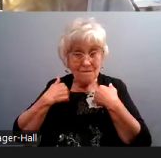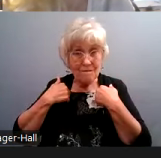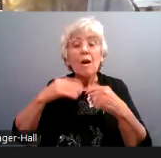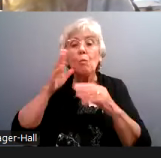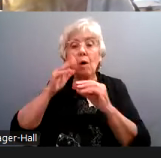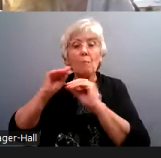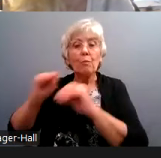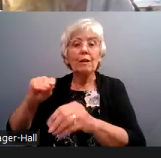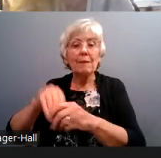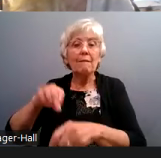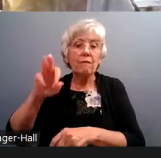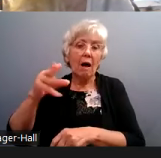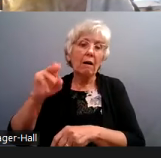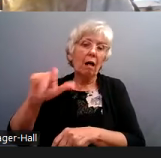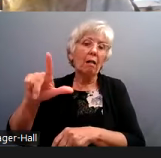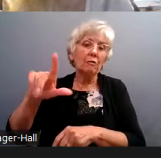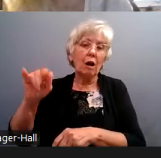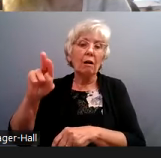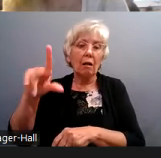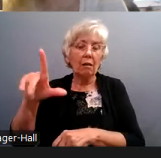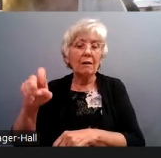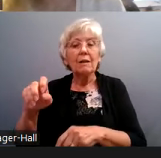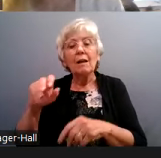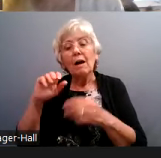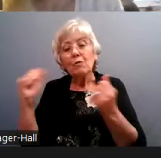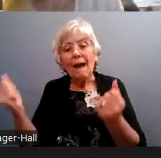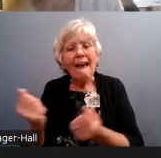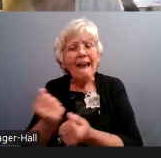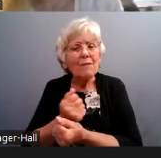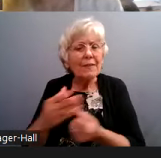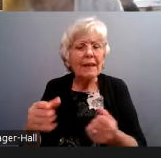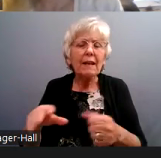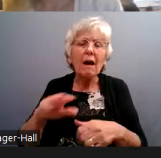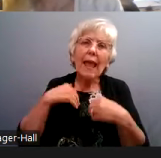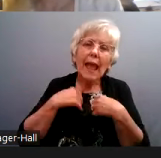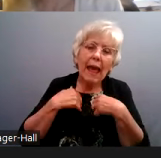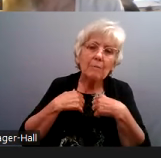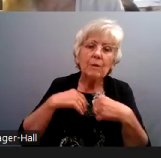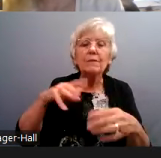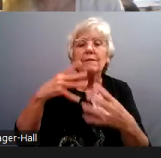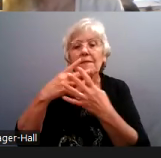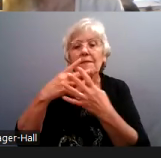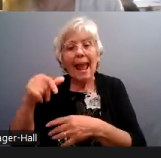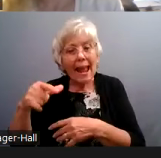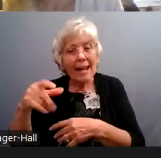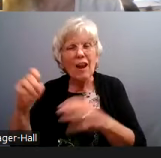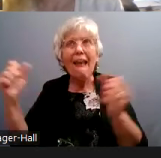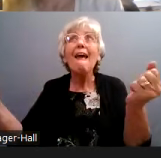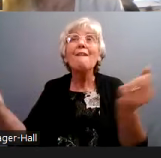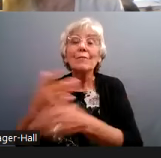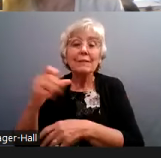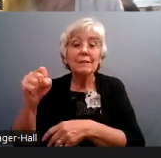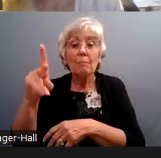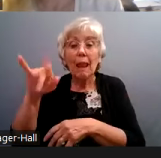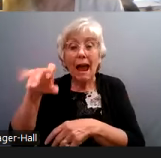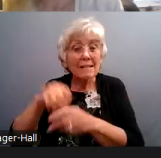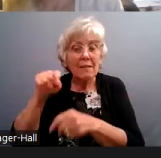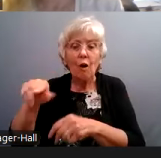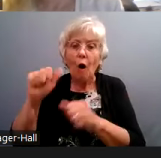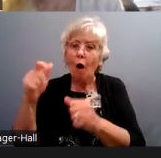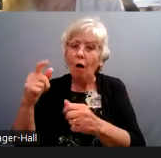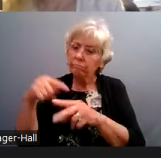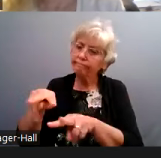where everything, the animals, the cages, all the supplies in there is considered contaminated. And so contaminated